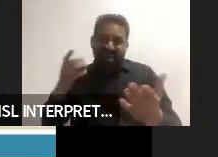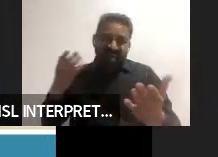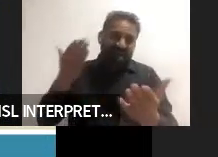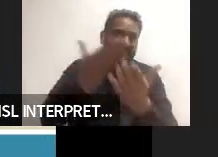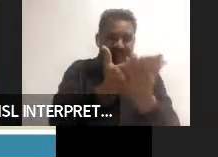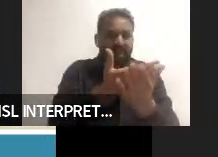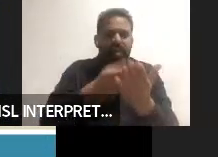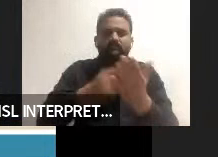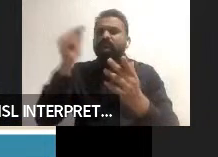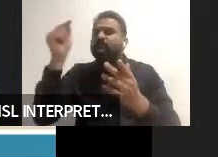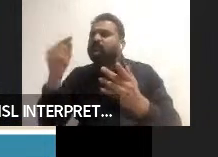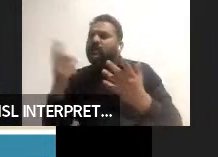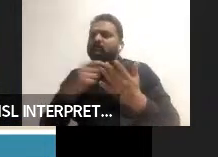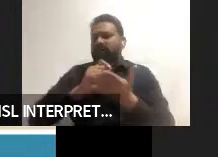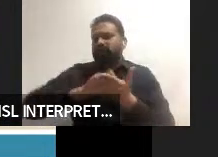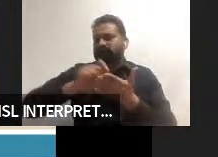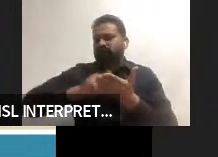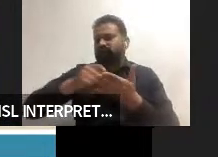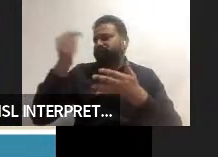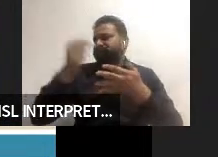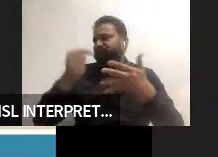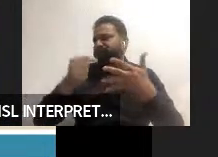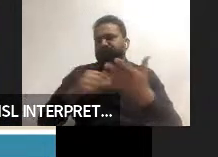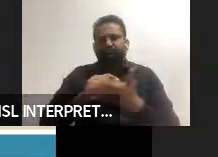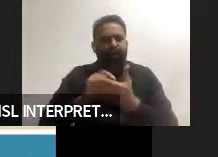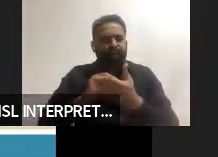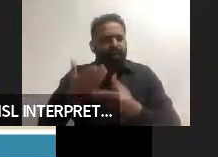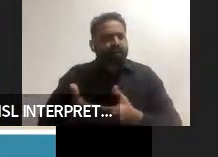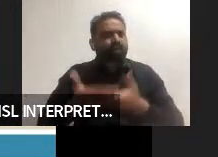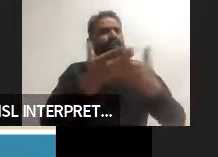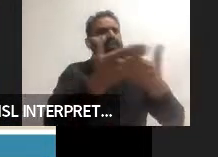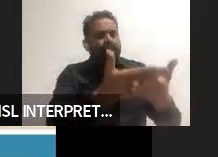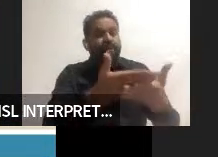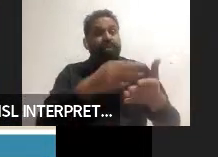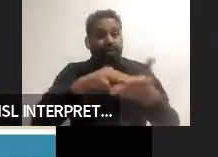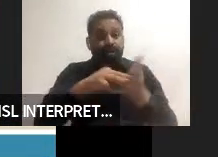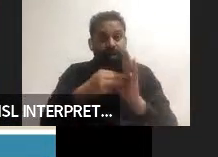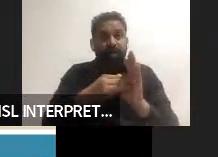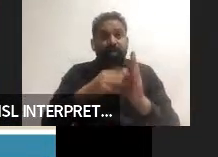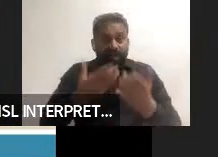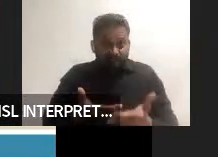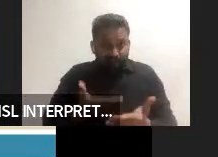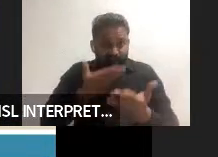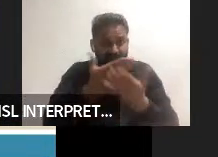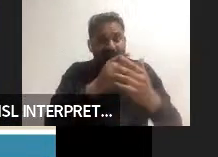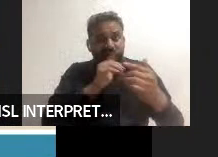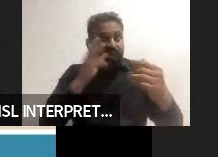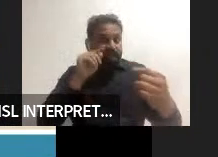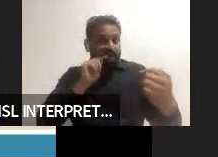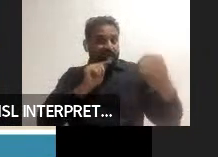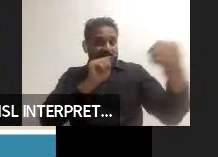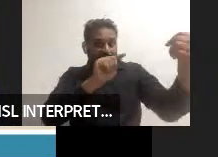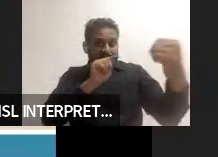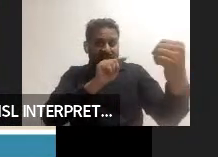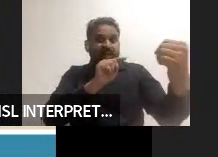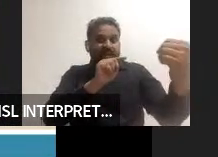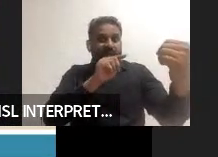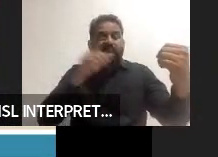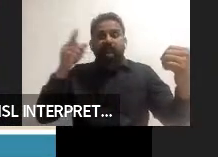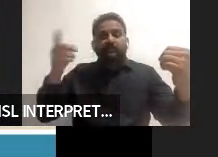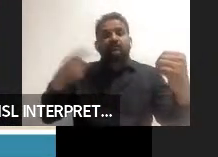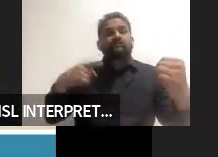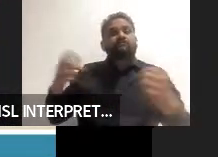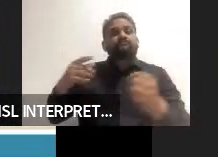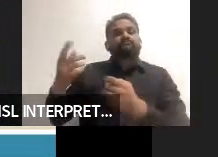but you are making a persuasive argument. You are presenting a persuasive argument on behalf of your client, but you are doing it in written